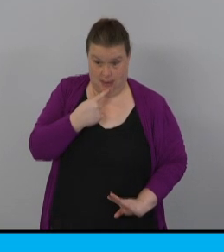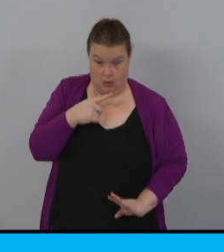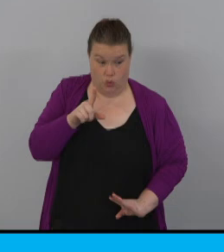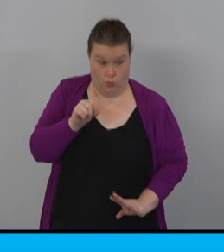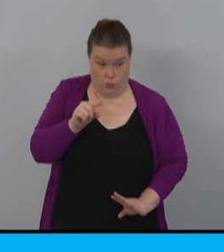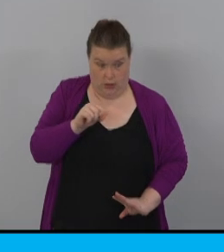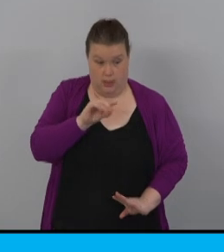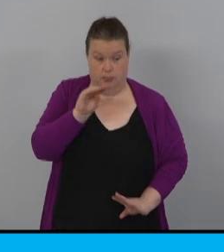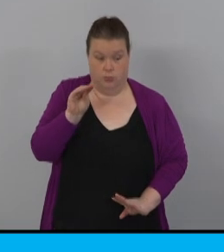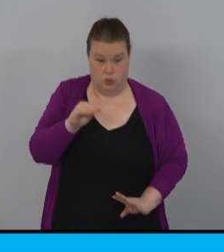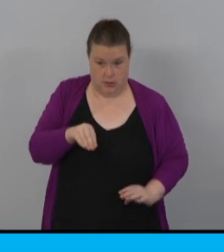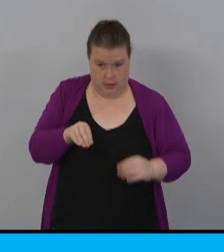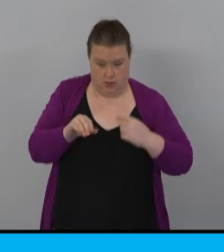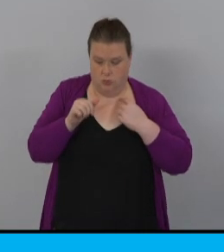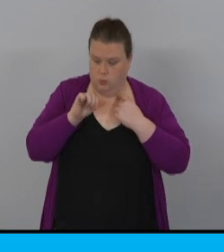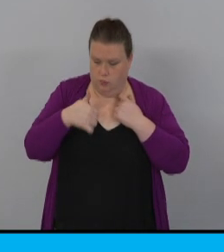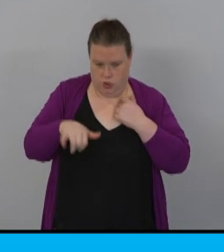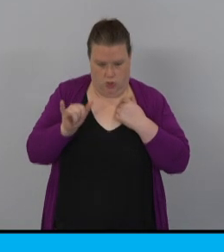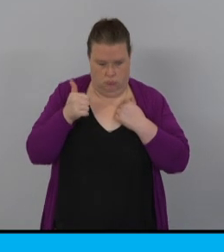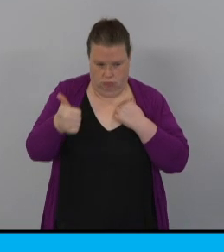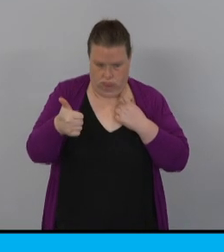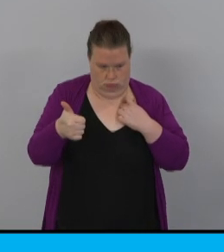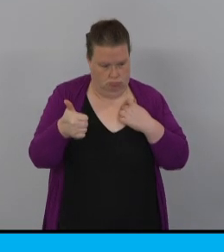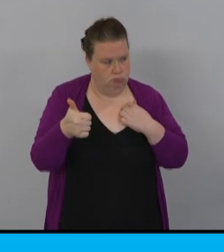as that goes.